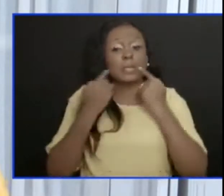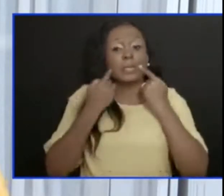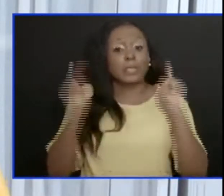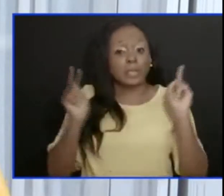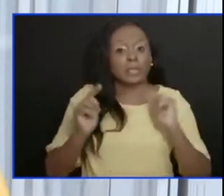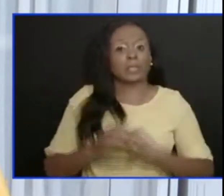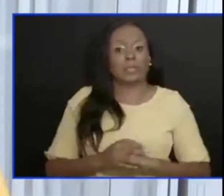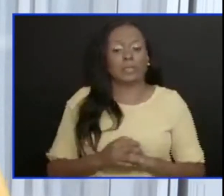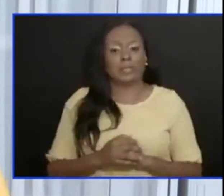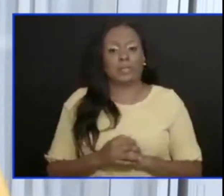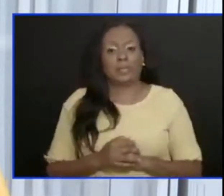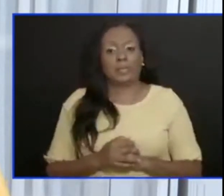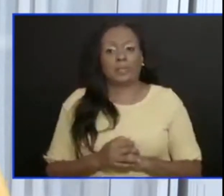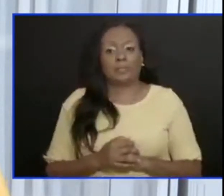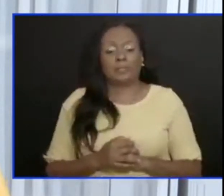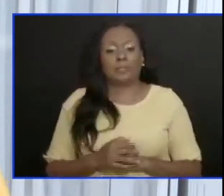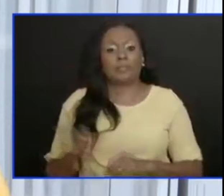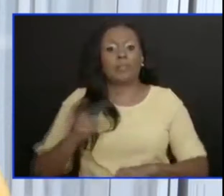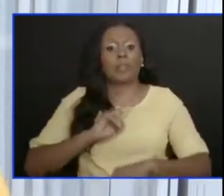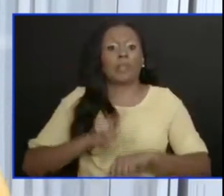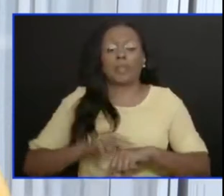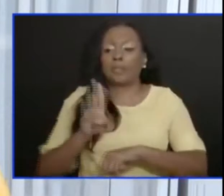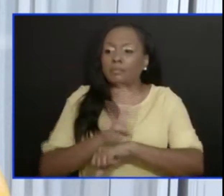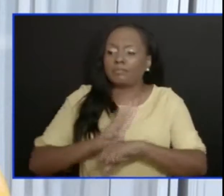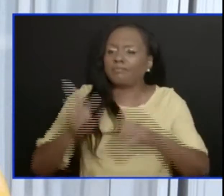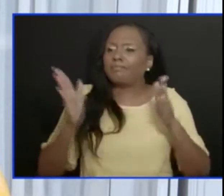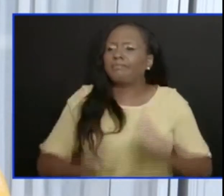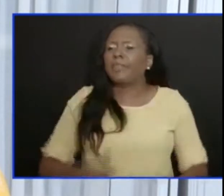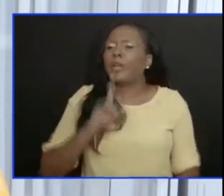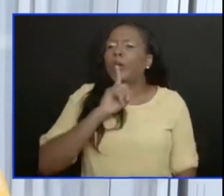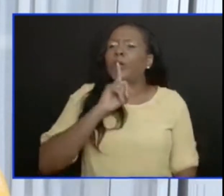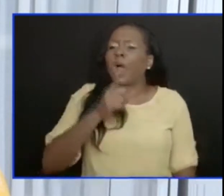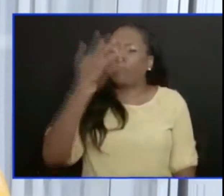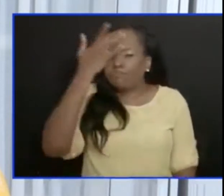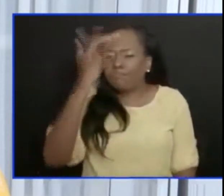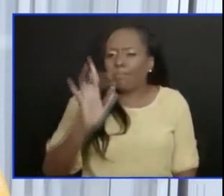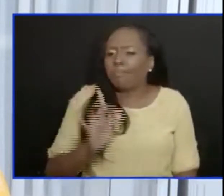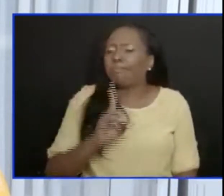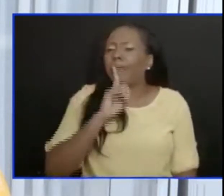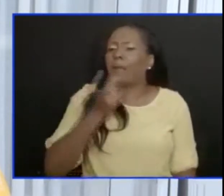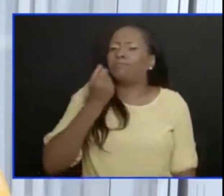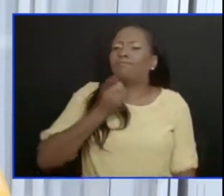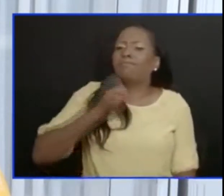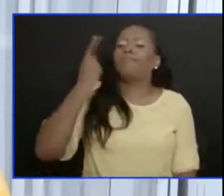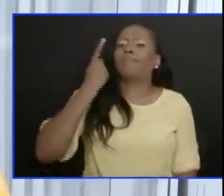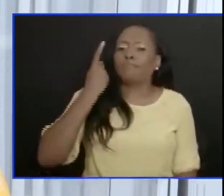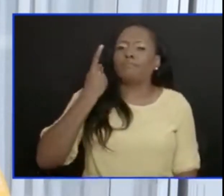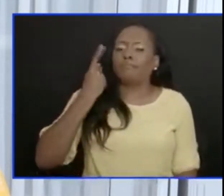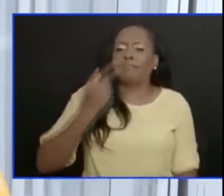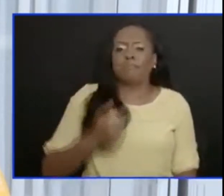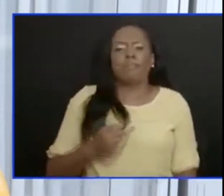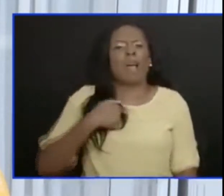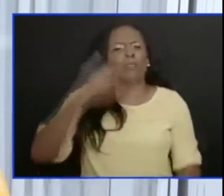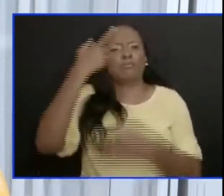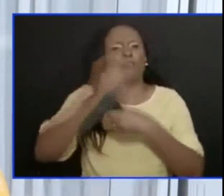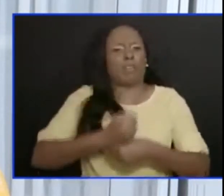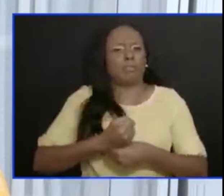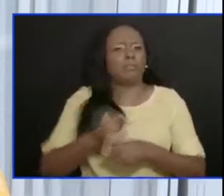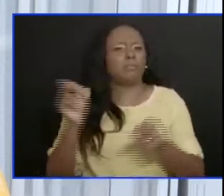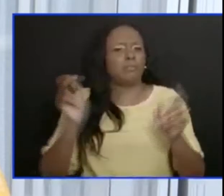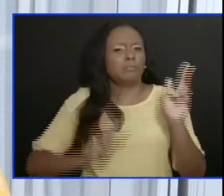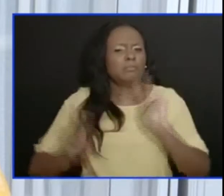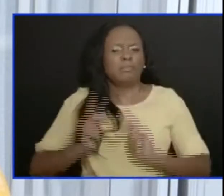are far more insightful and pragmatic than many people recognize and appreciate. And I've always trusted their